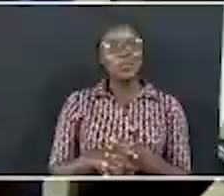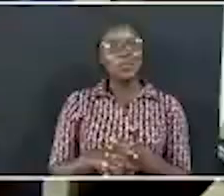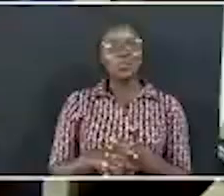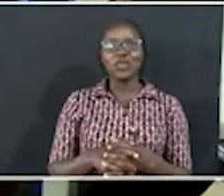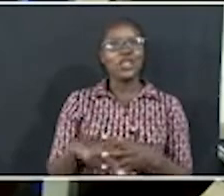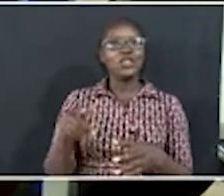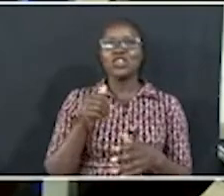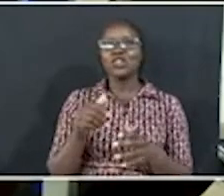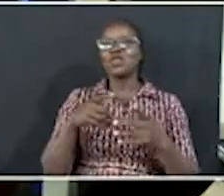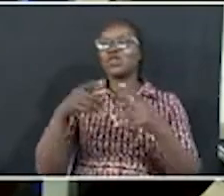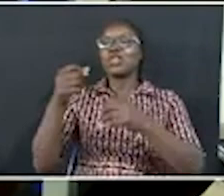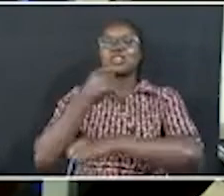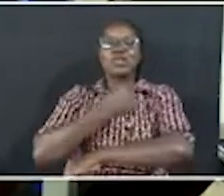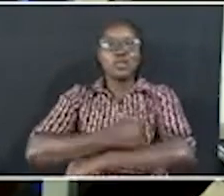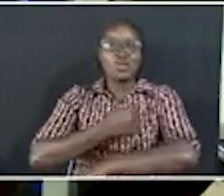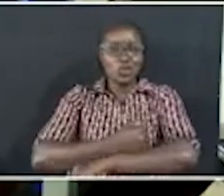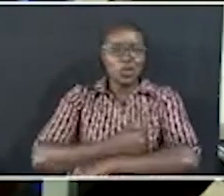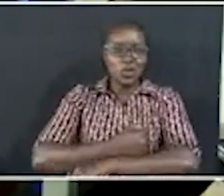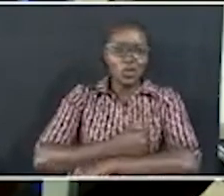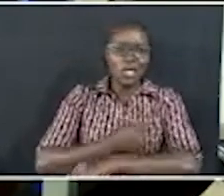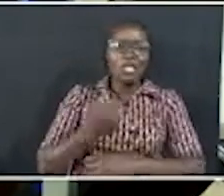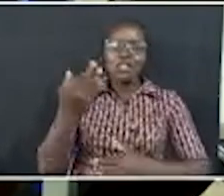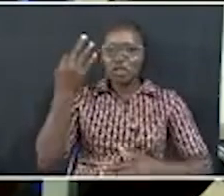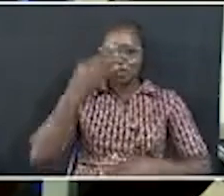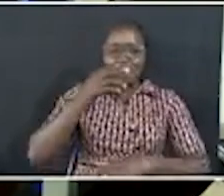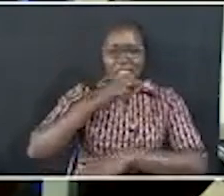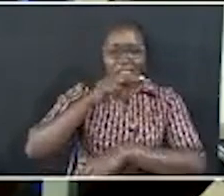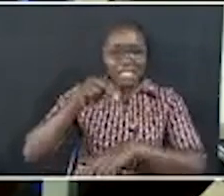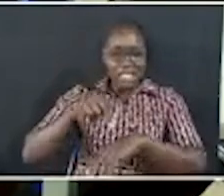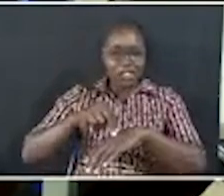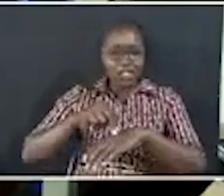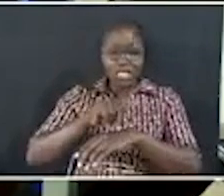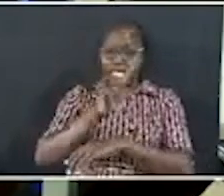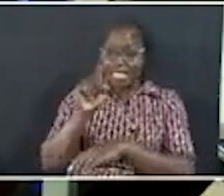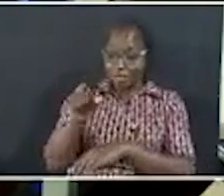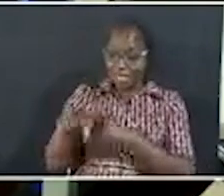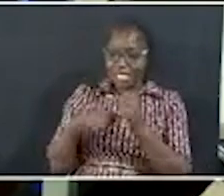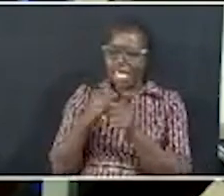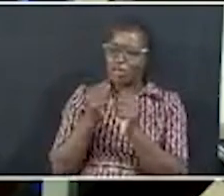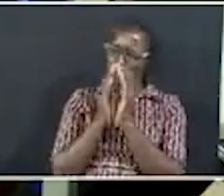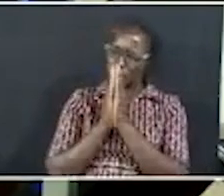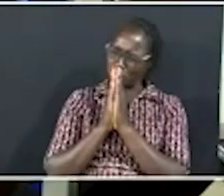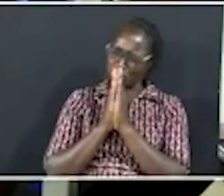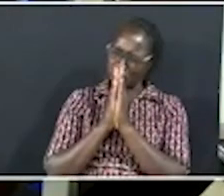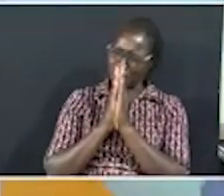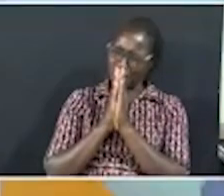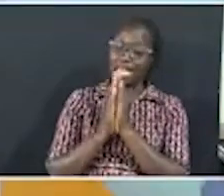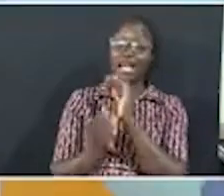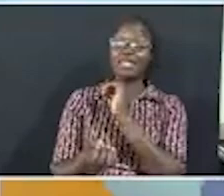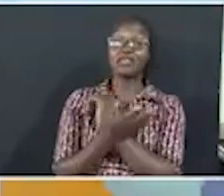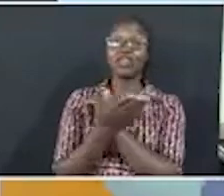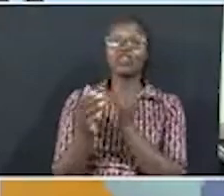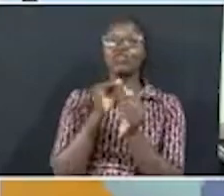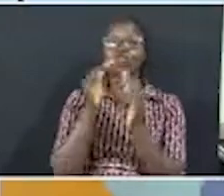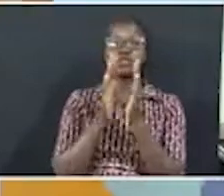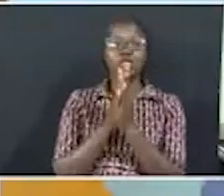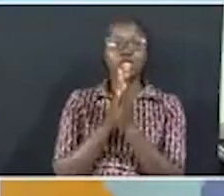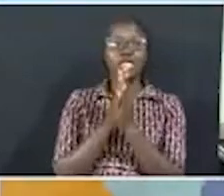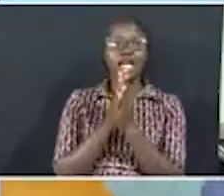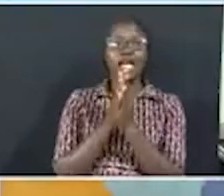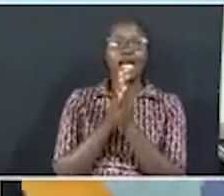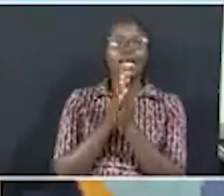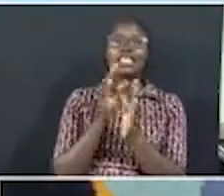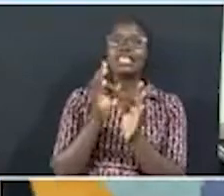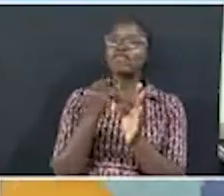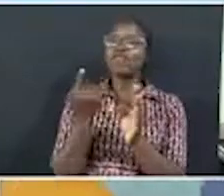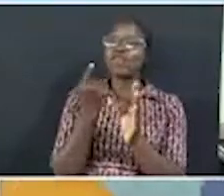You are going to school. You are facing national exam this year. You are praying. I advise you, don't pray unless